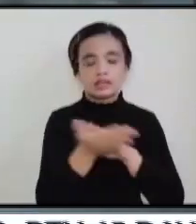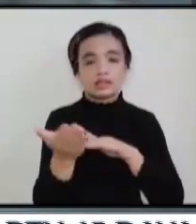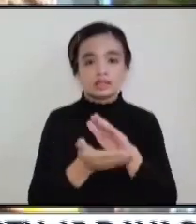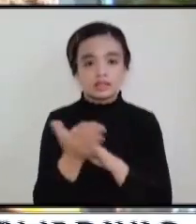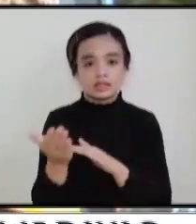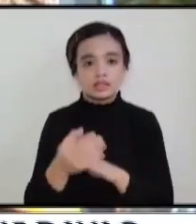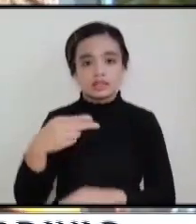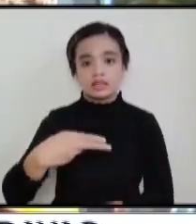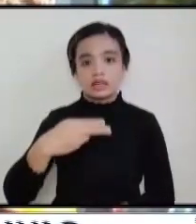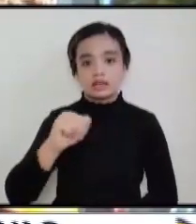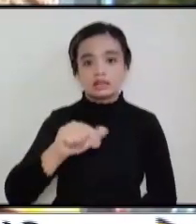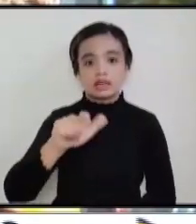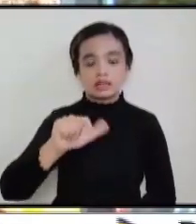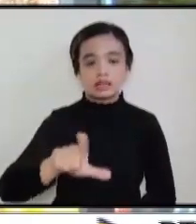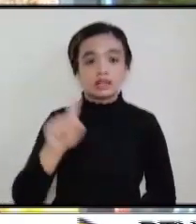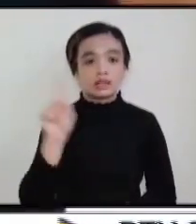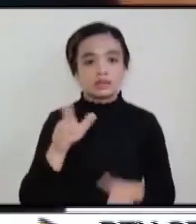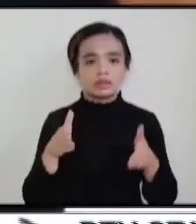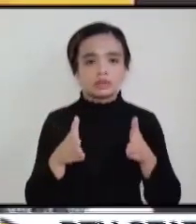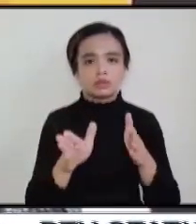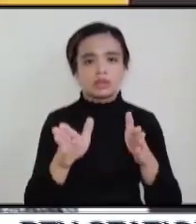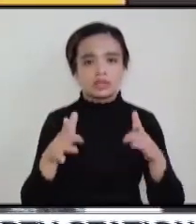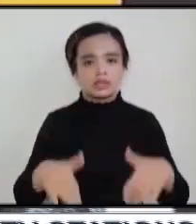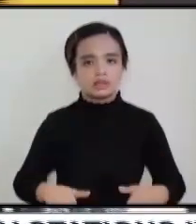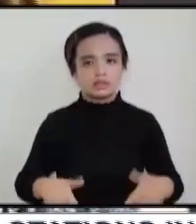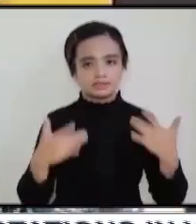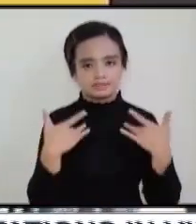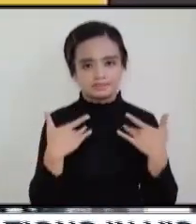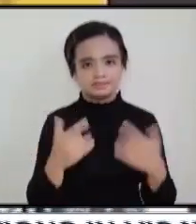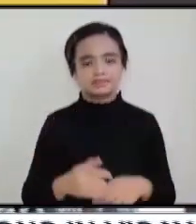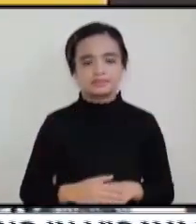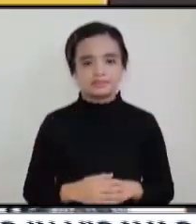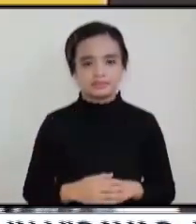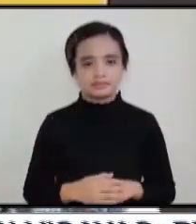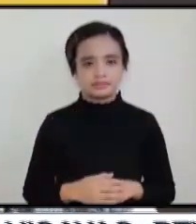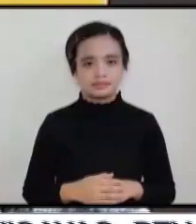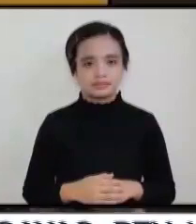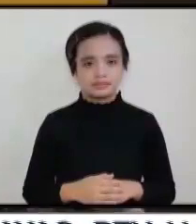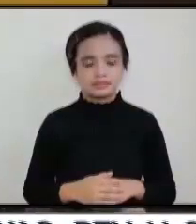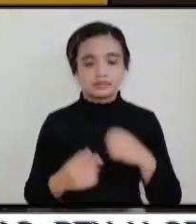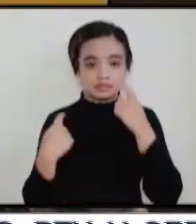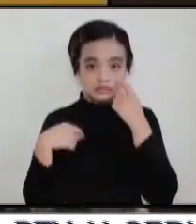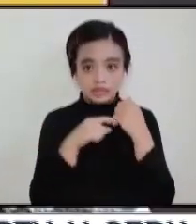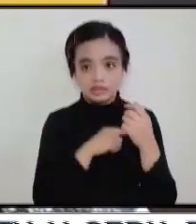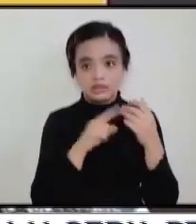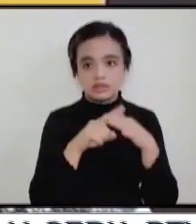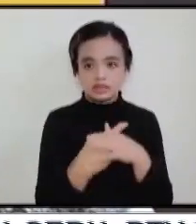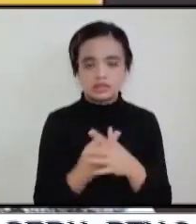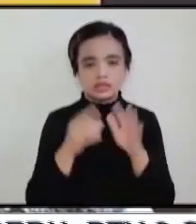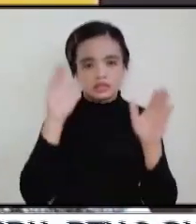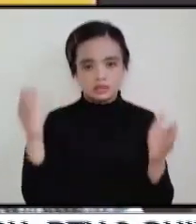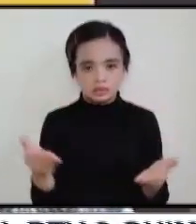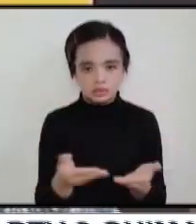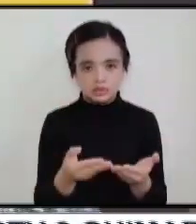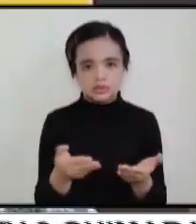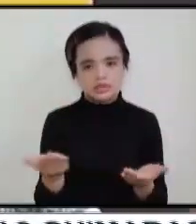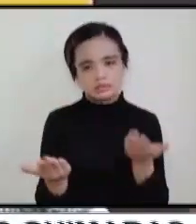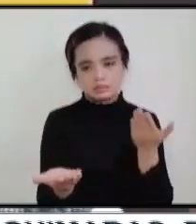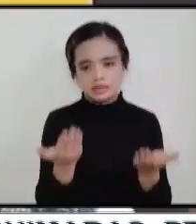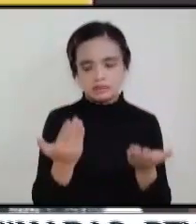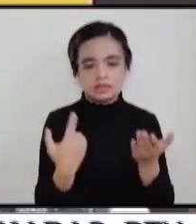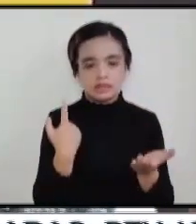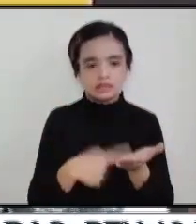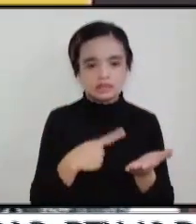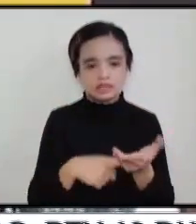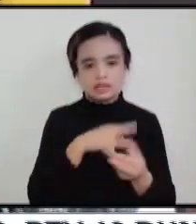Incorporated way of life we're starting to introduce no to introduce about talking about